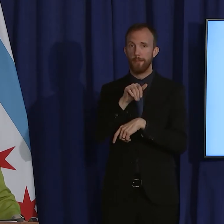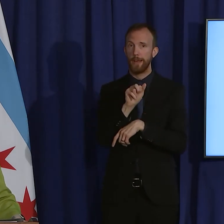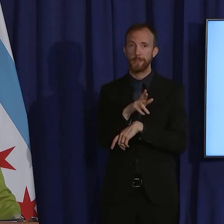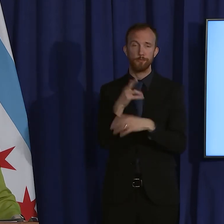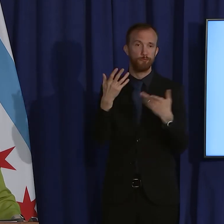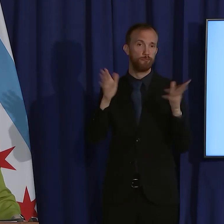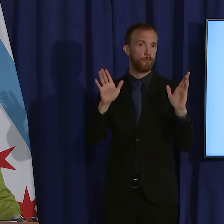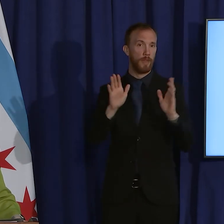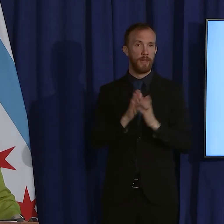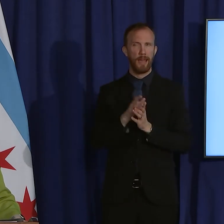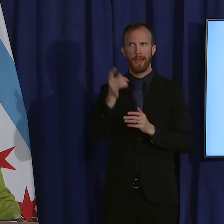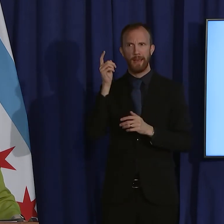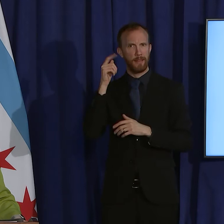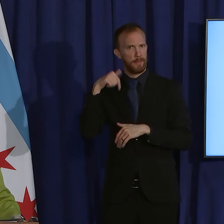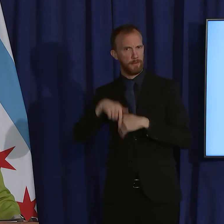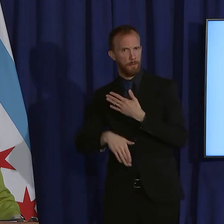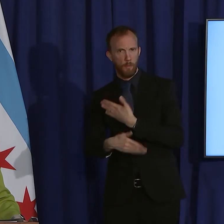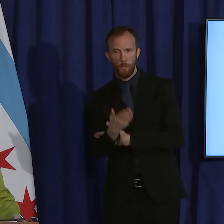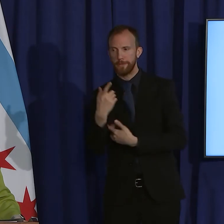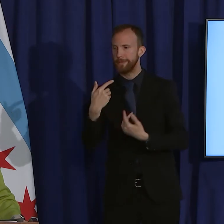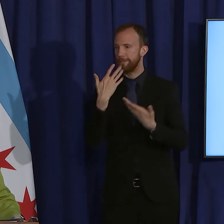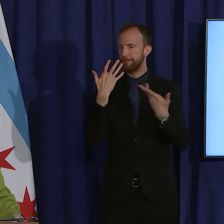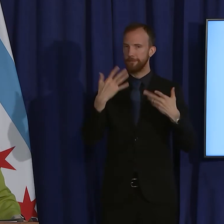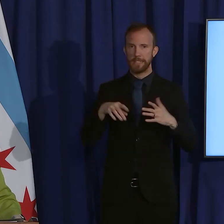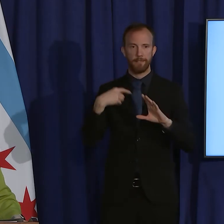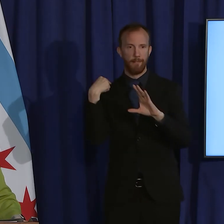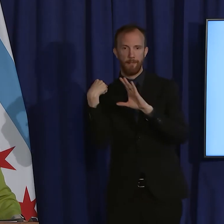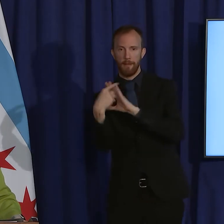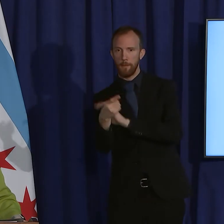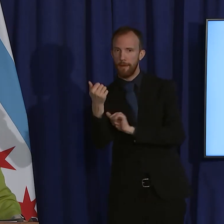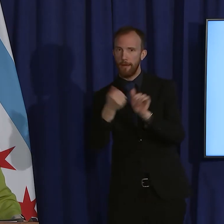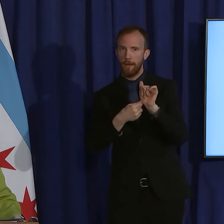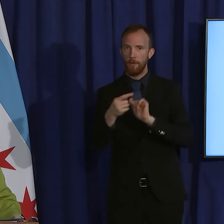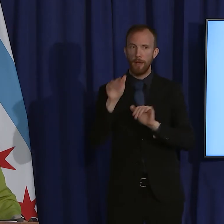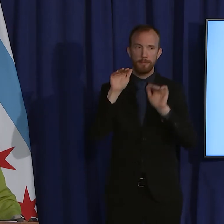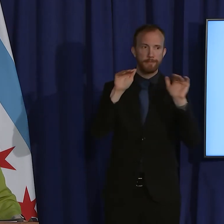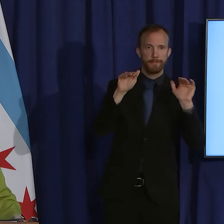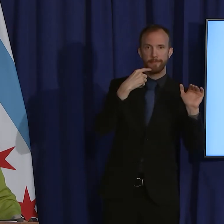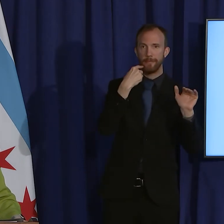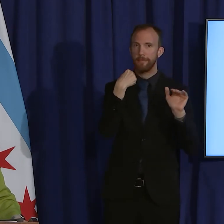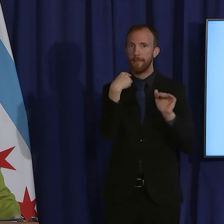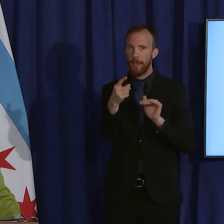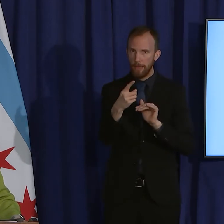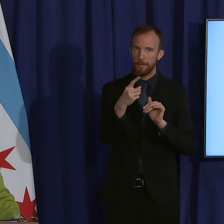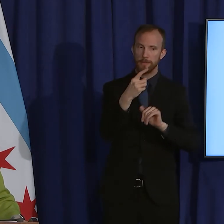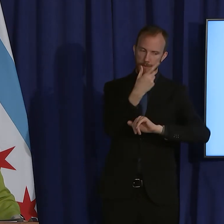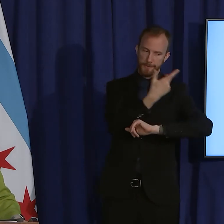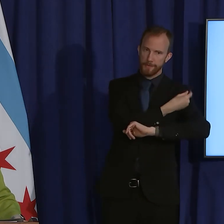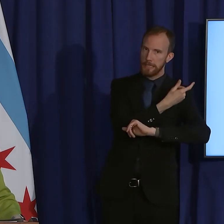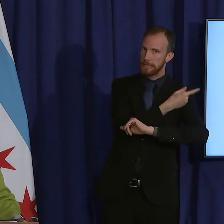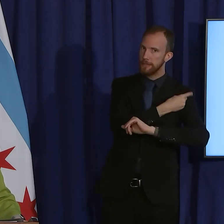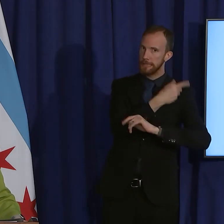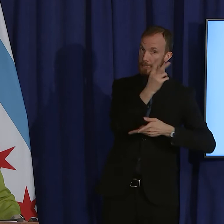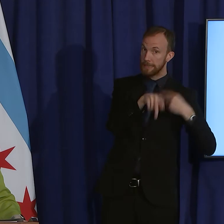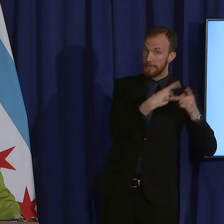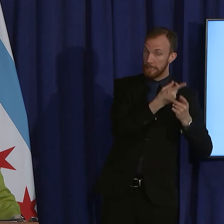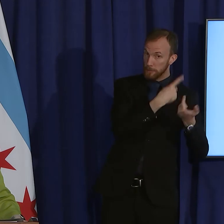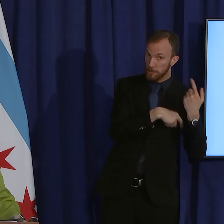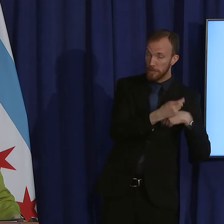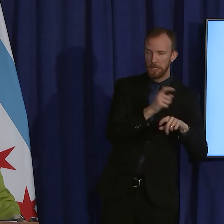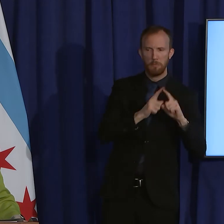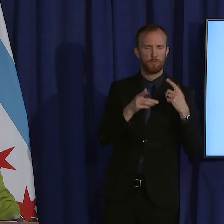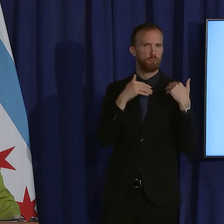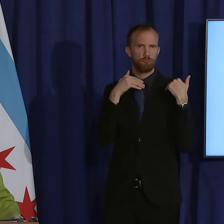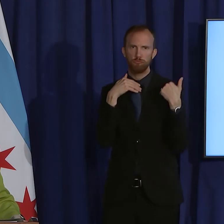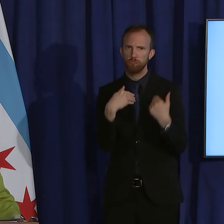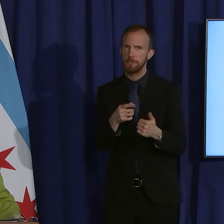email communication that went out to all registered appointments to tell them about the vaccine type change, but they should arrive as planned. And